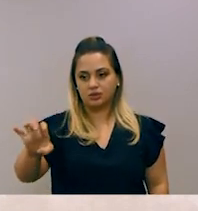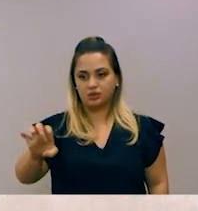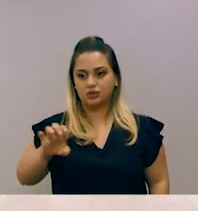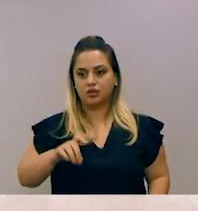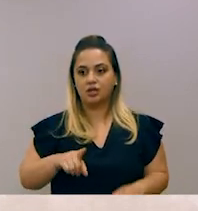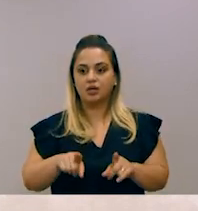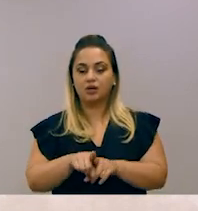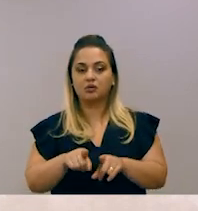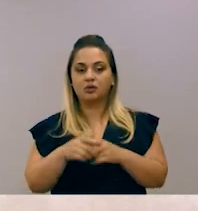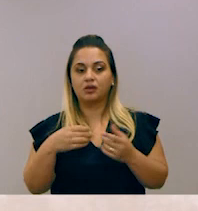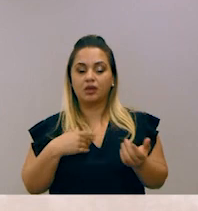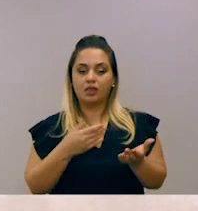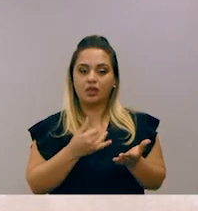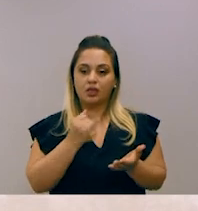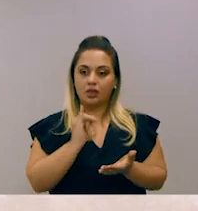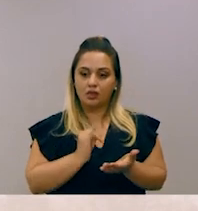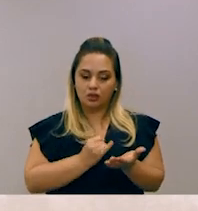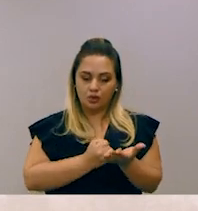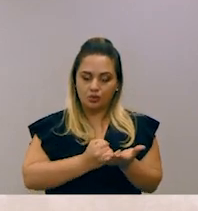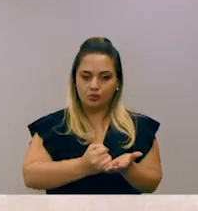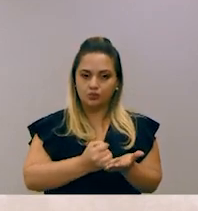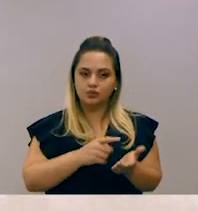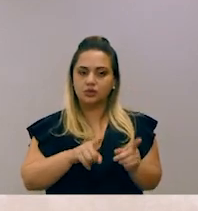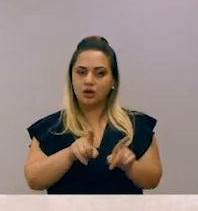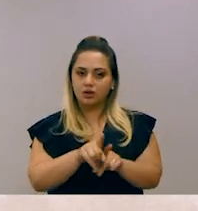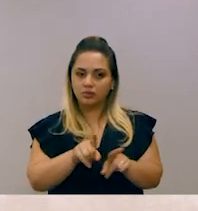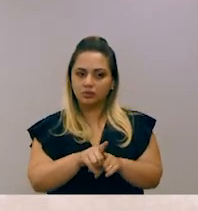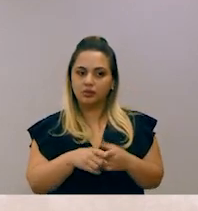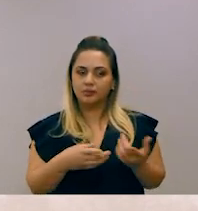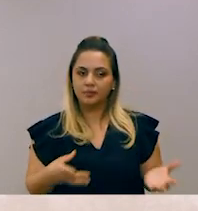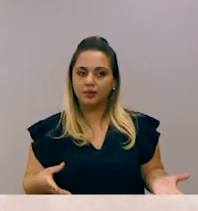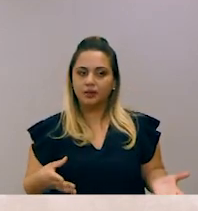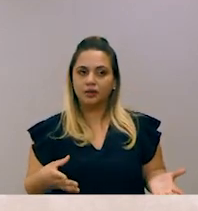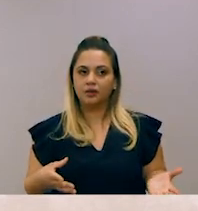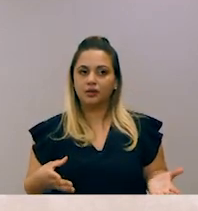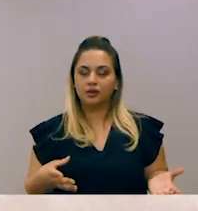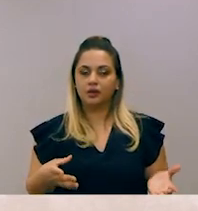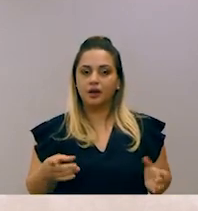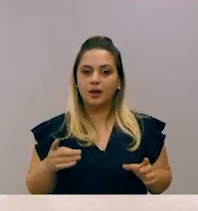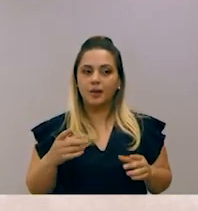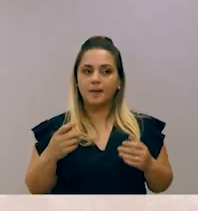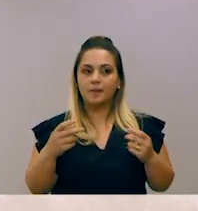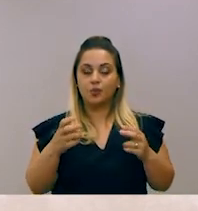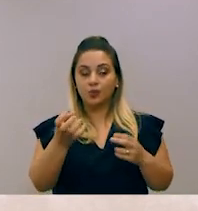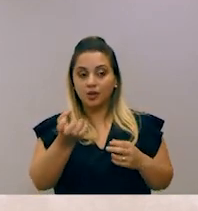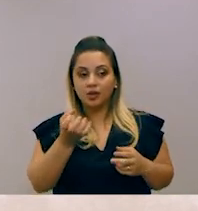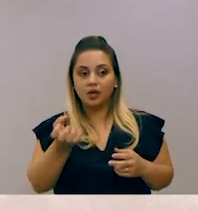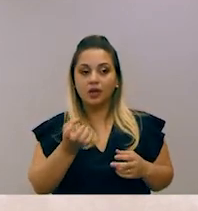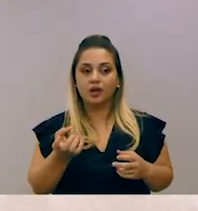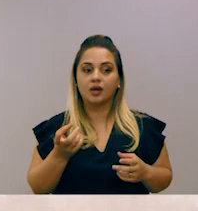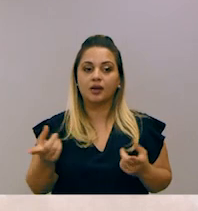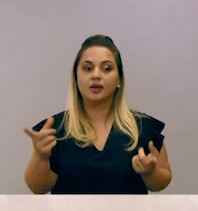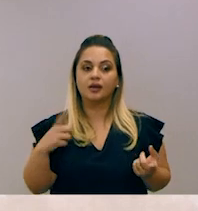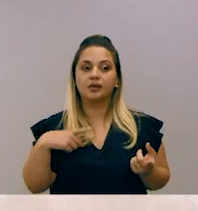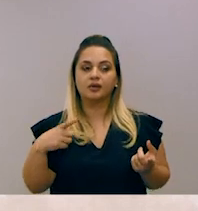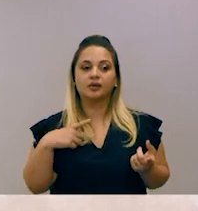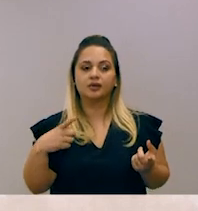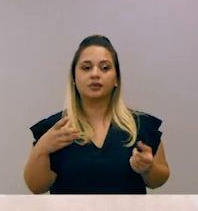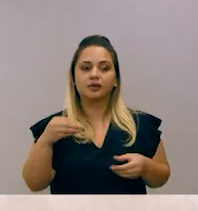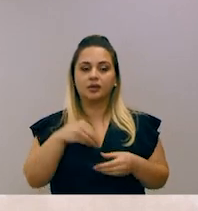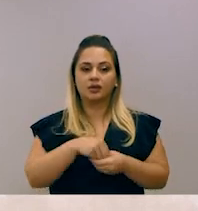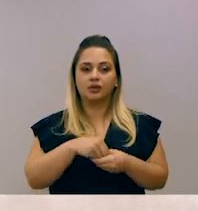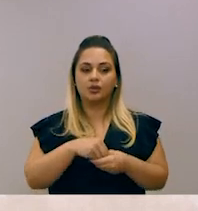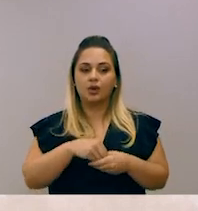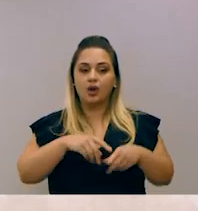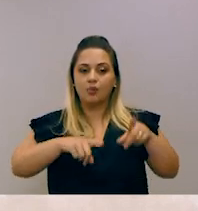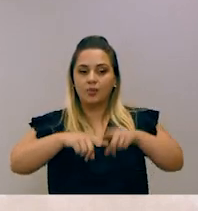the petition. We have the introduction, assisted qualification. Our intention is the